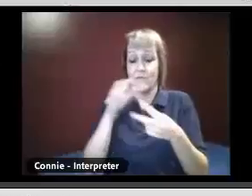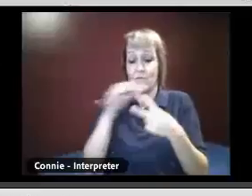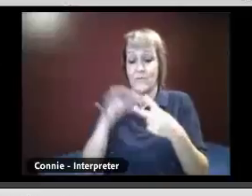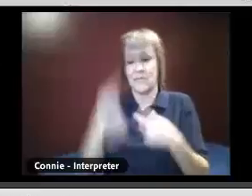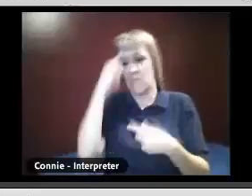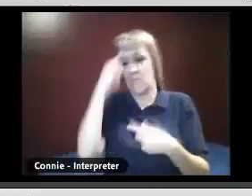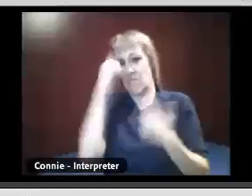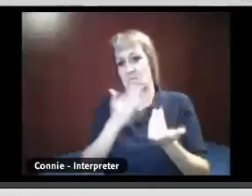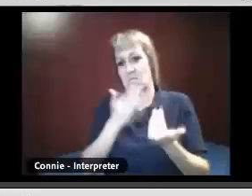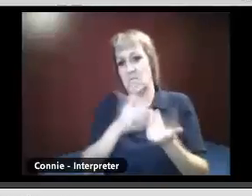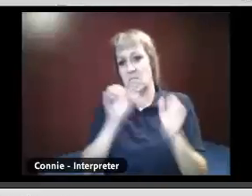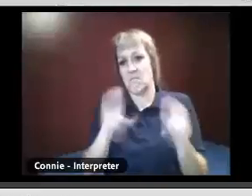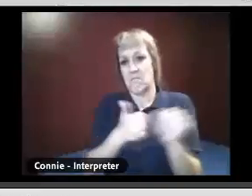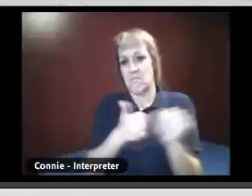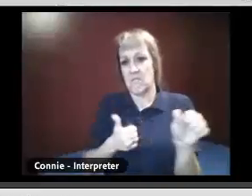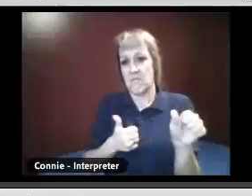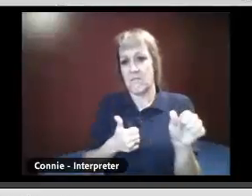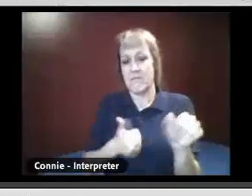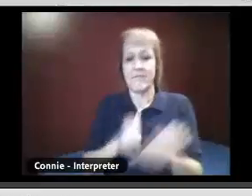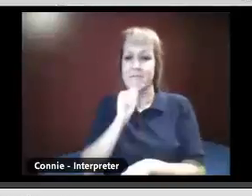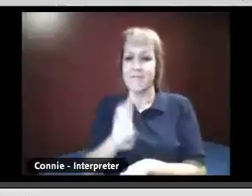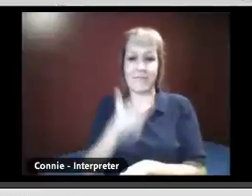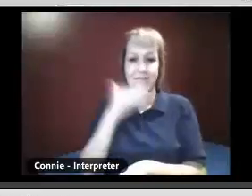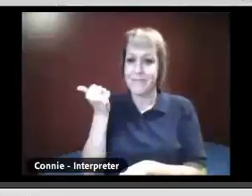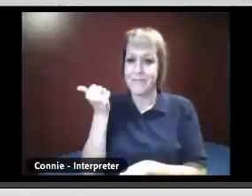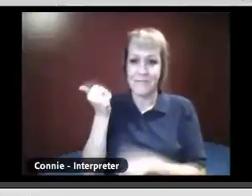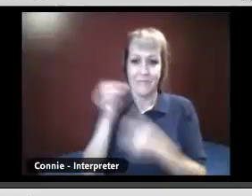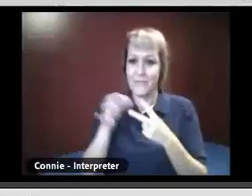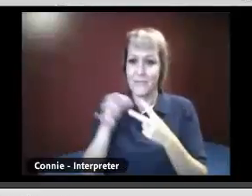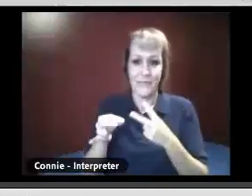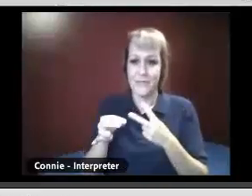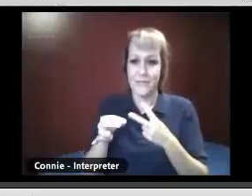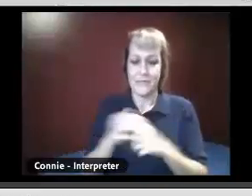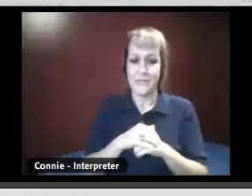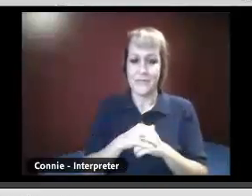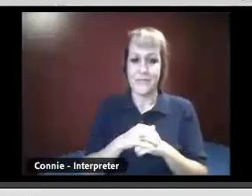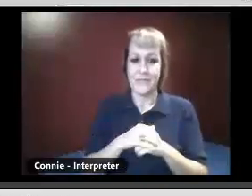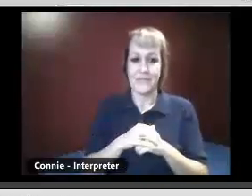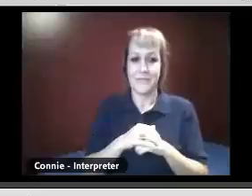choice. It's definitely not the best choice in most situations.